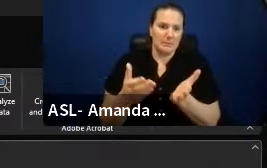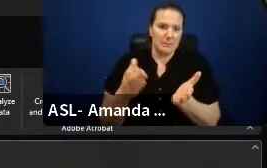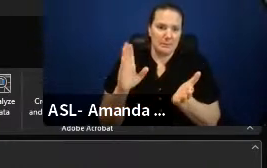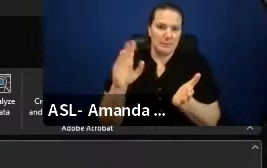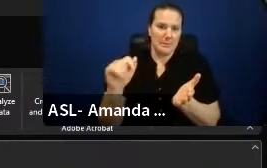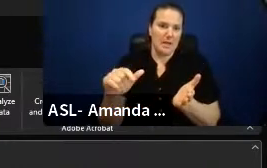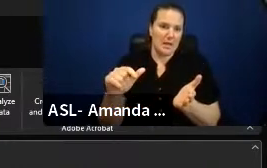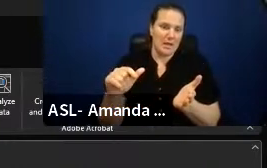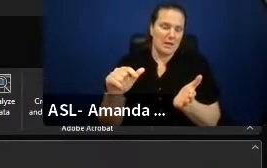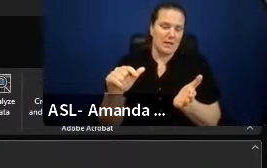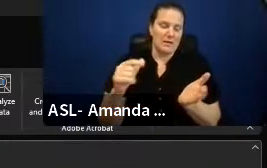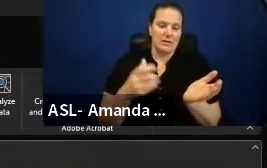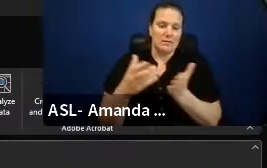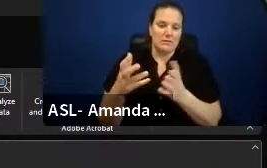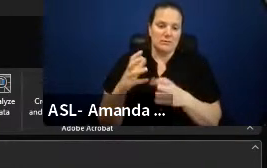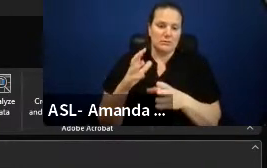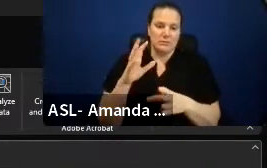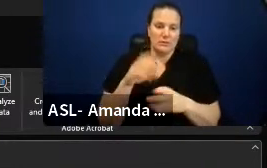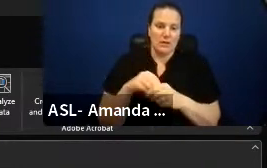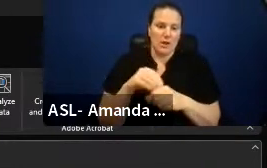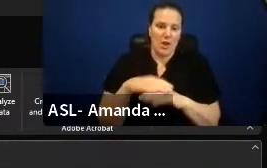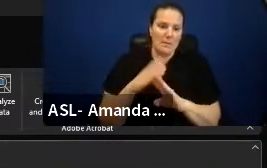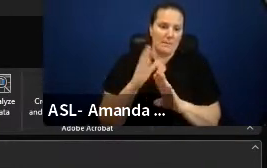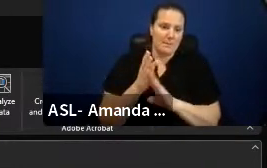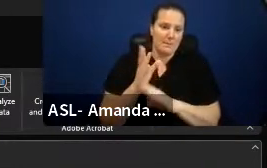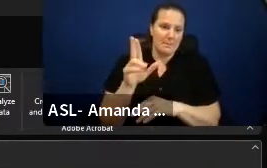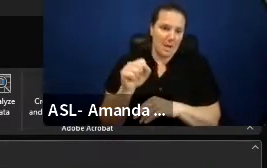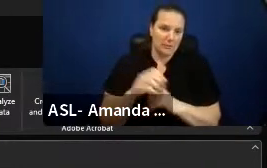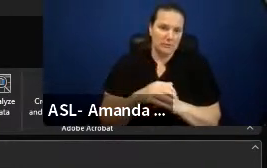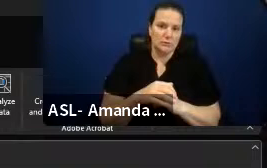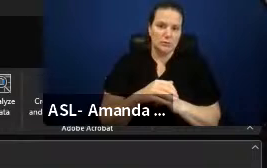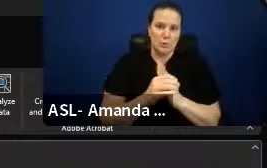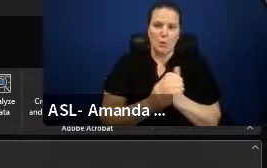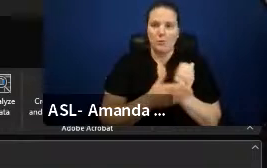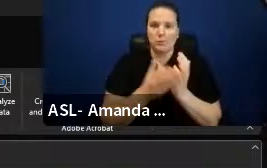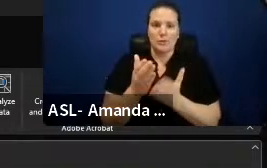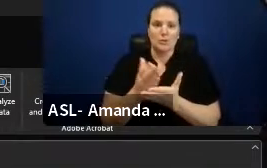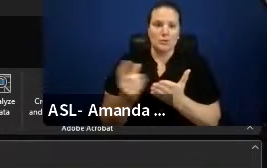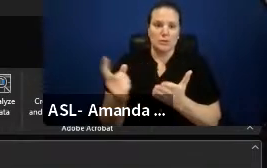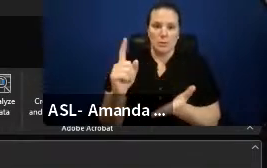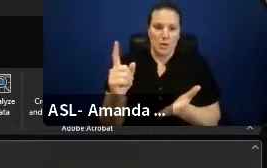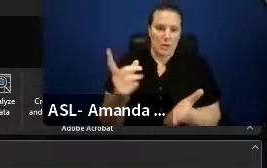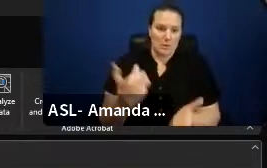get on this bus and we'll take you to somewhere?